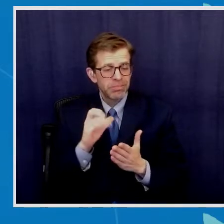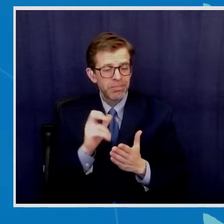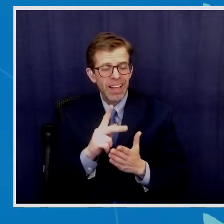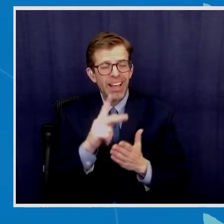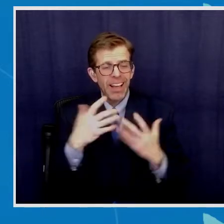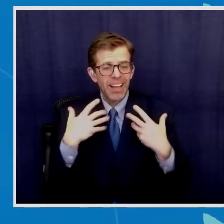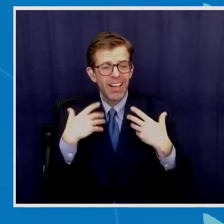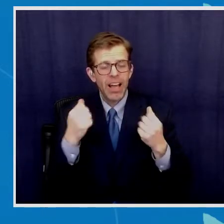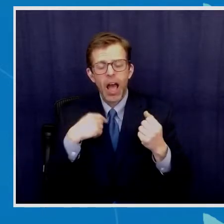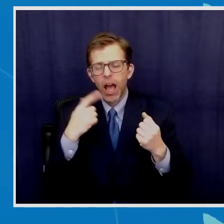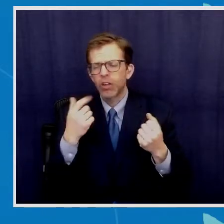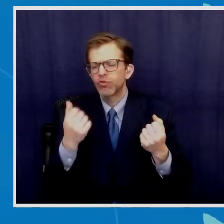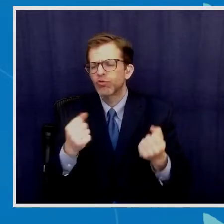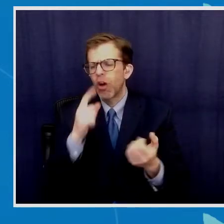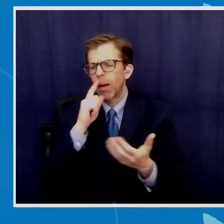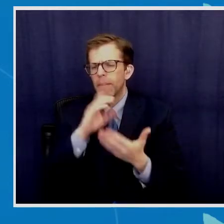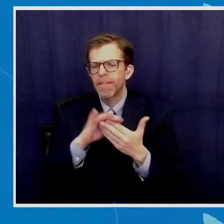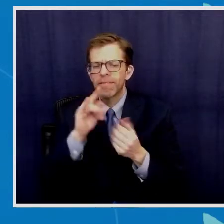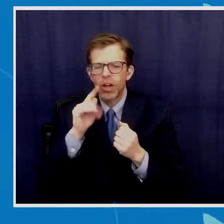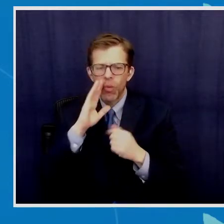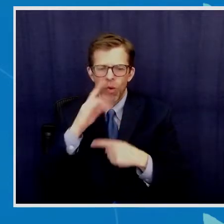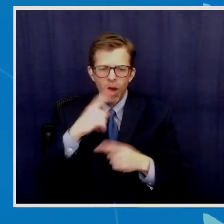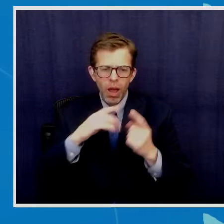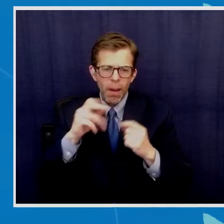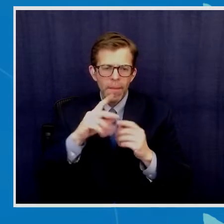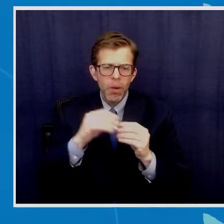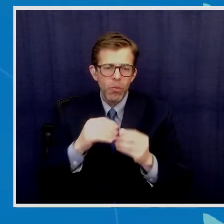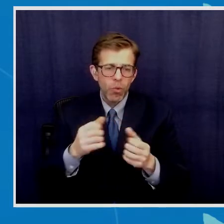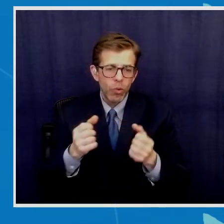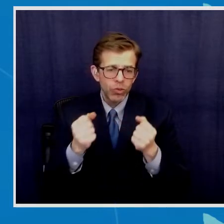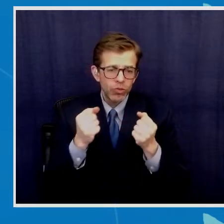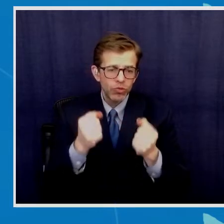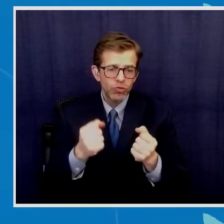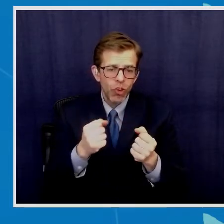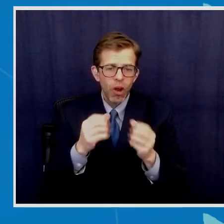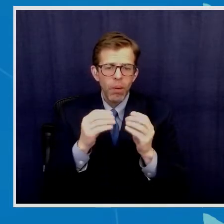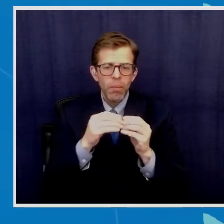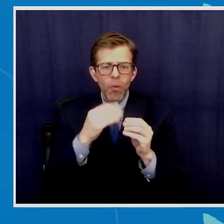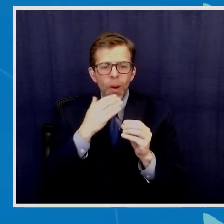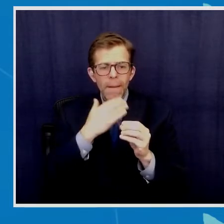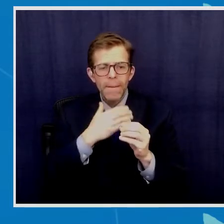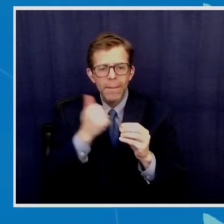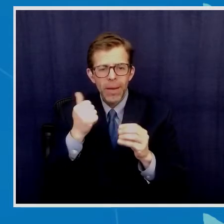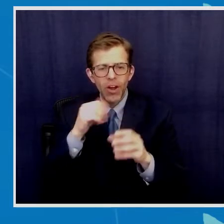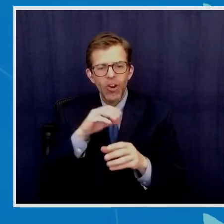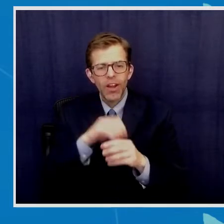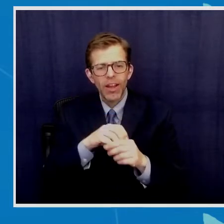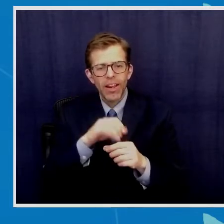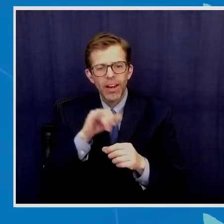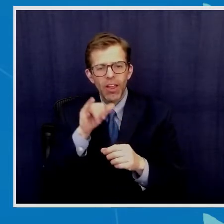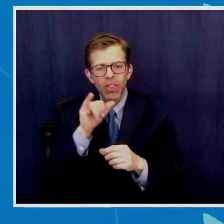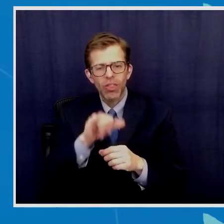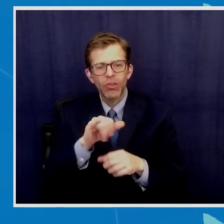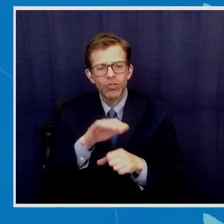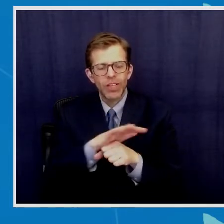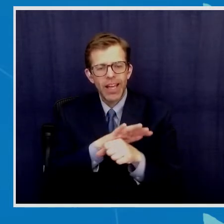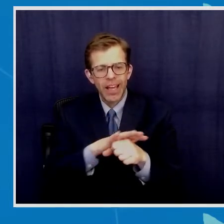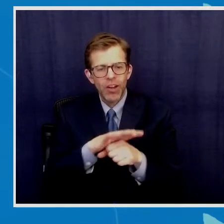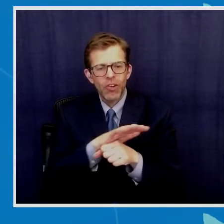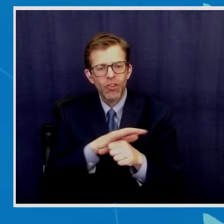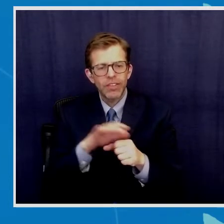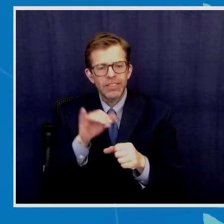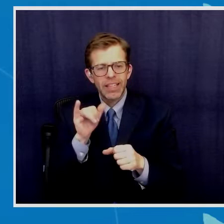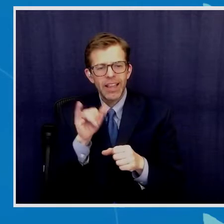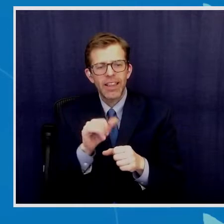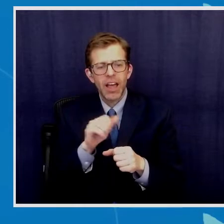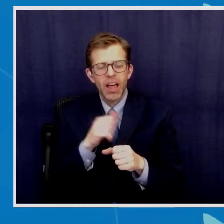strongly believe that it will come back stronger and better in those areas that other